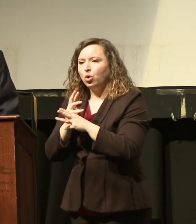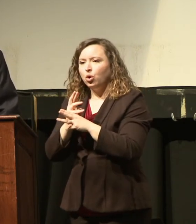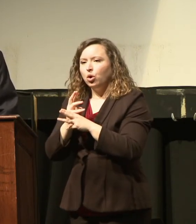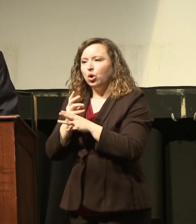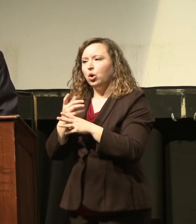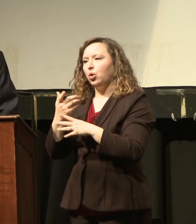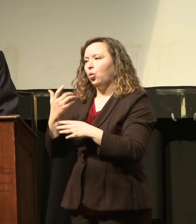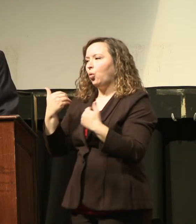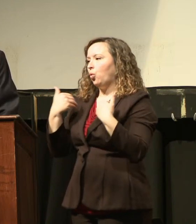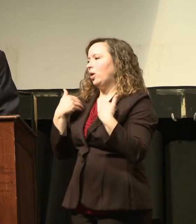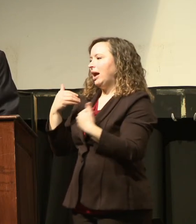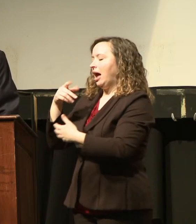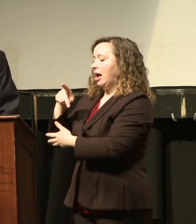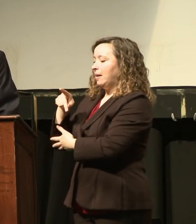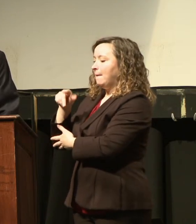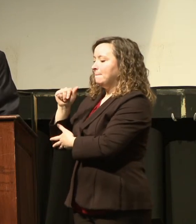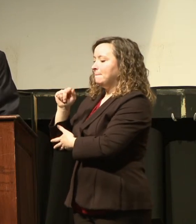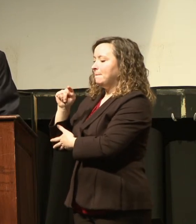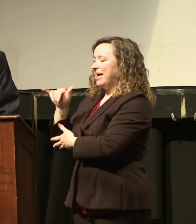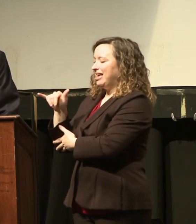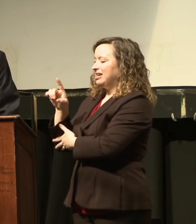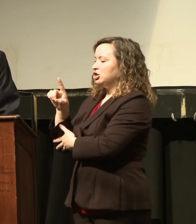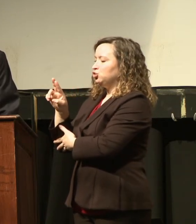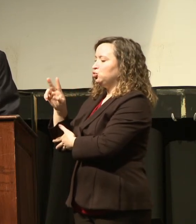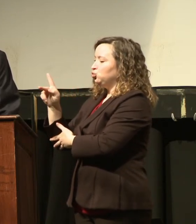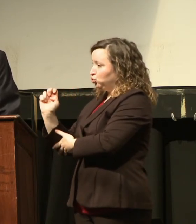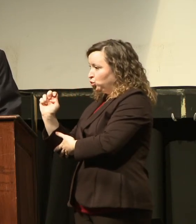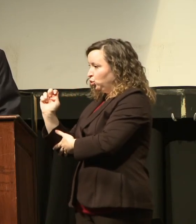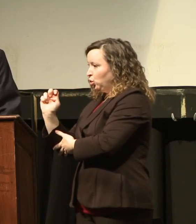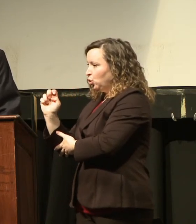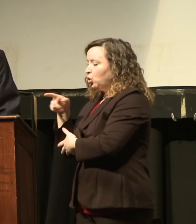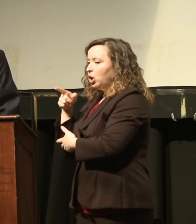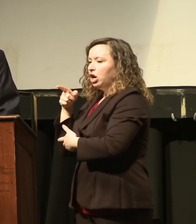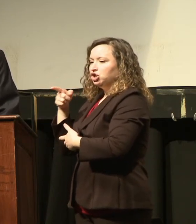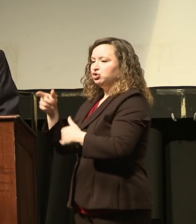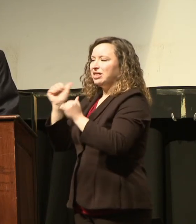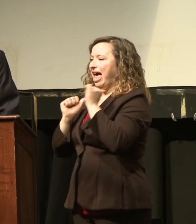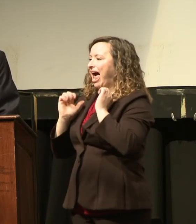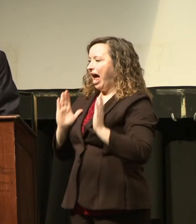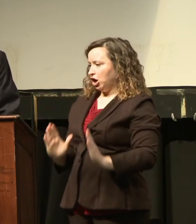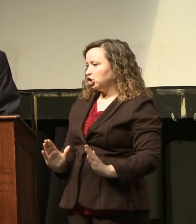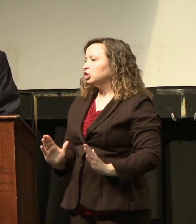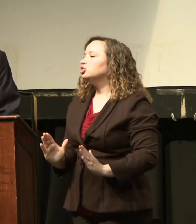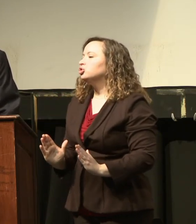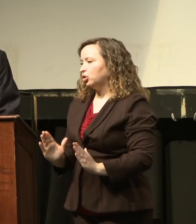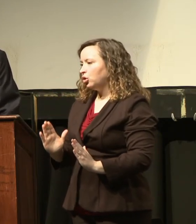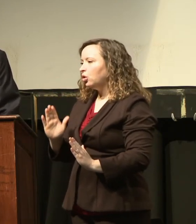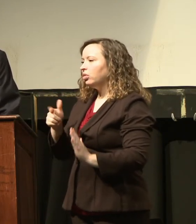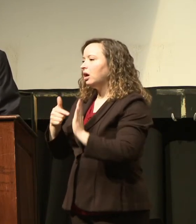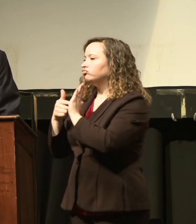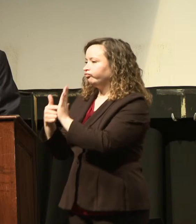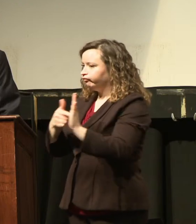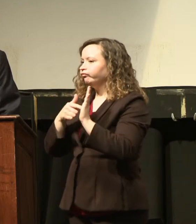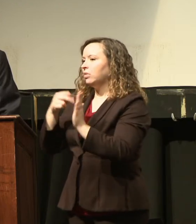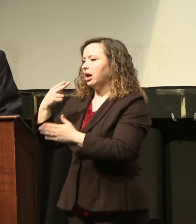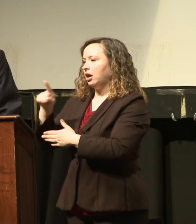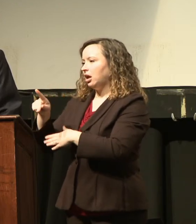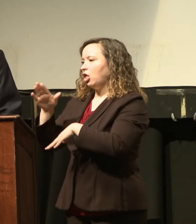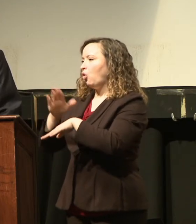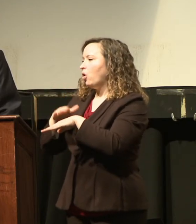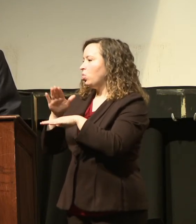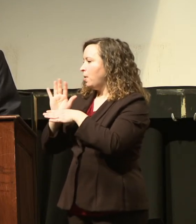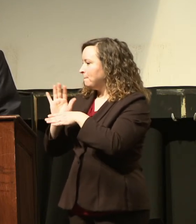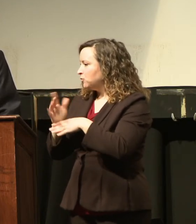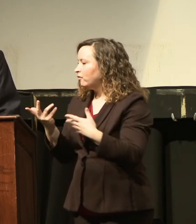Patty Duke, who portrayed Miss Keller on stage and screen. Today we're